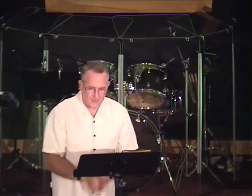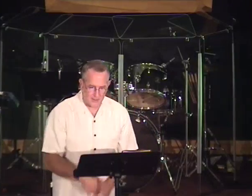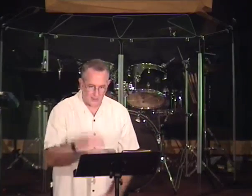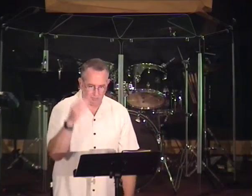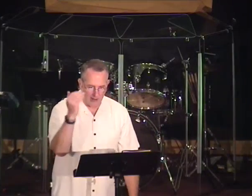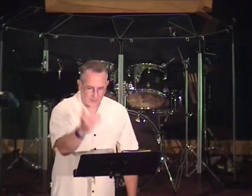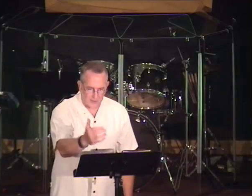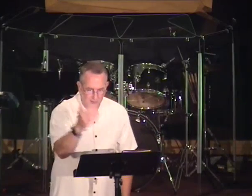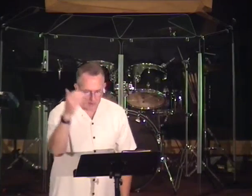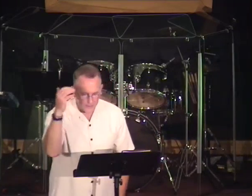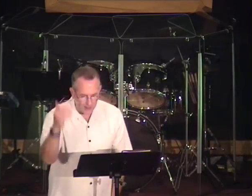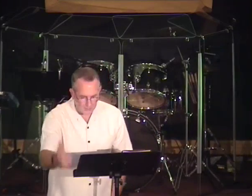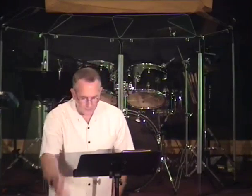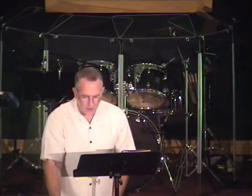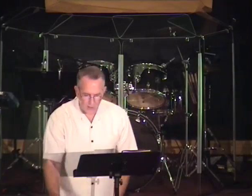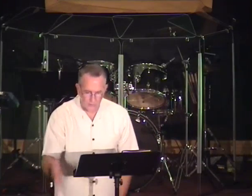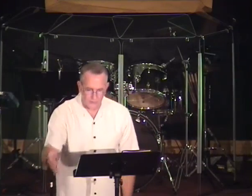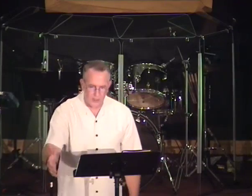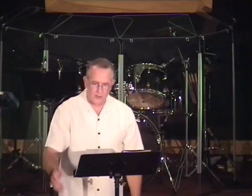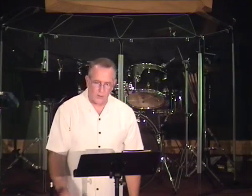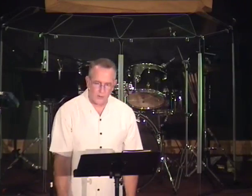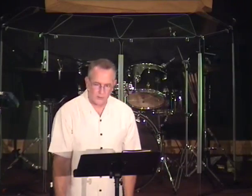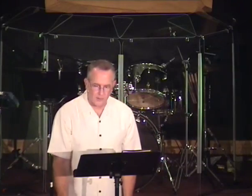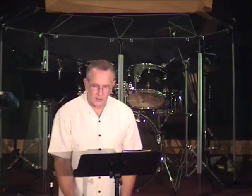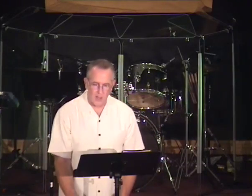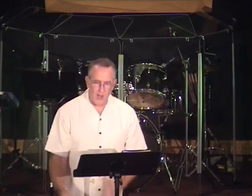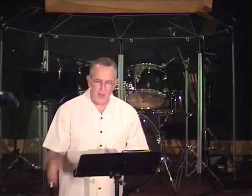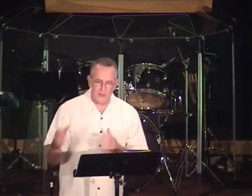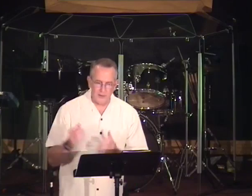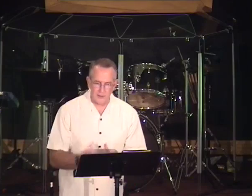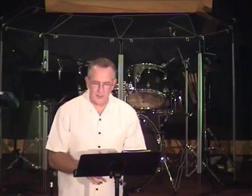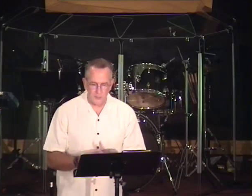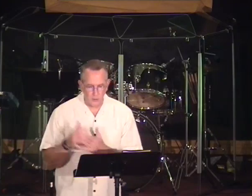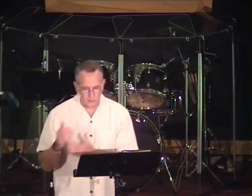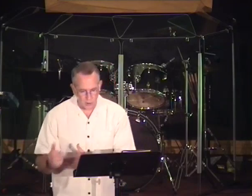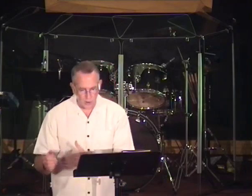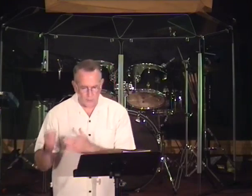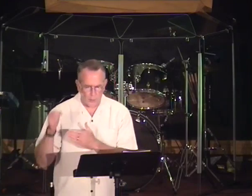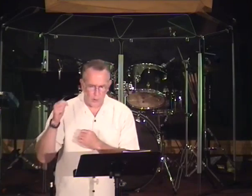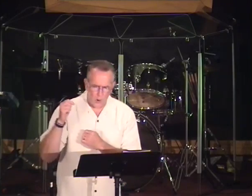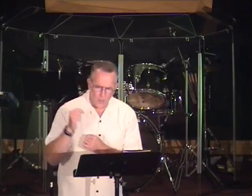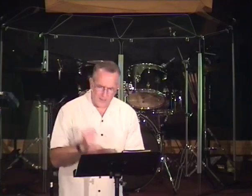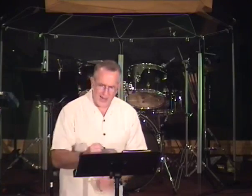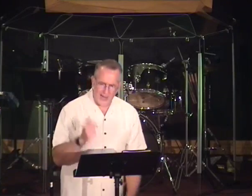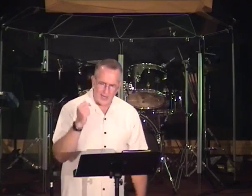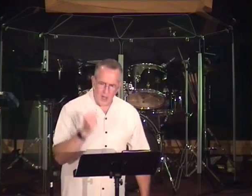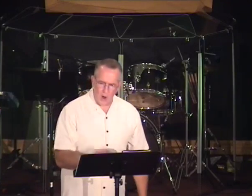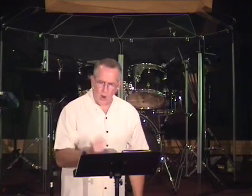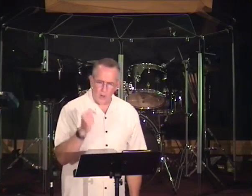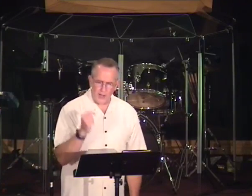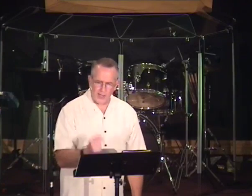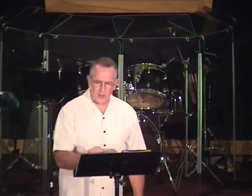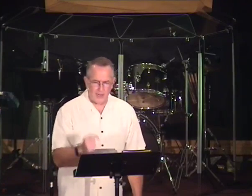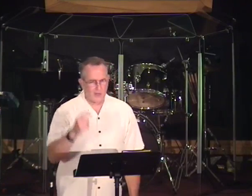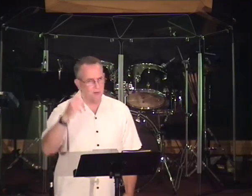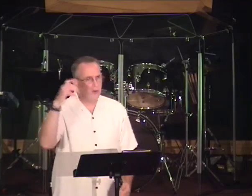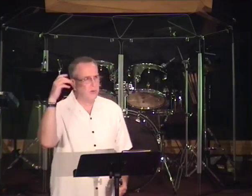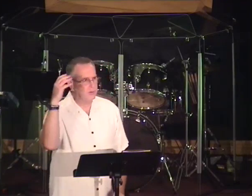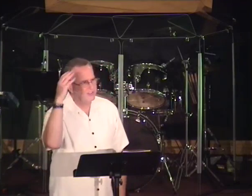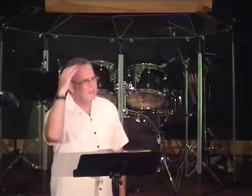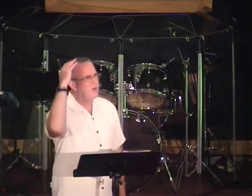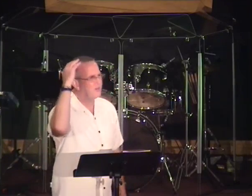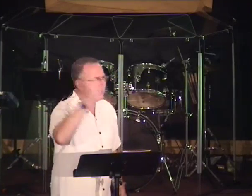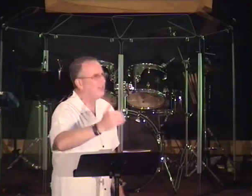we baptize them, baptizing them in the name of the Father, the Son, the Holy Spirit, teaching them to observe or obey all that I command